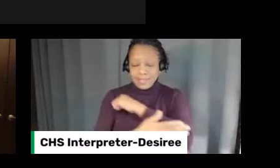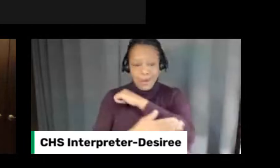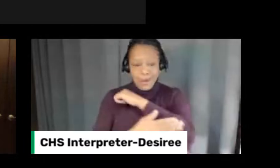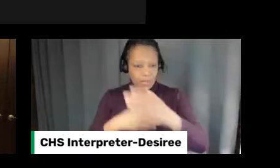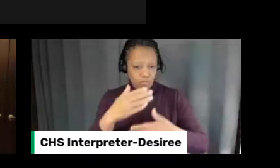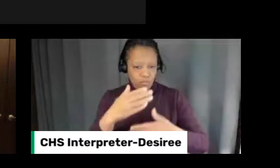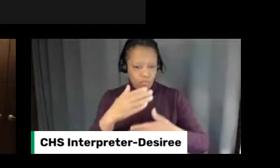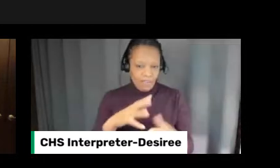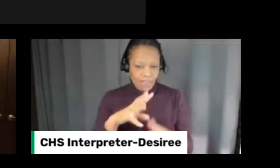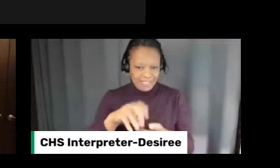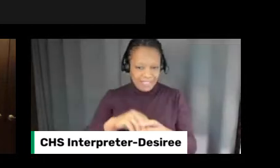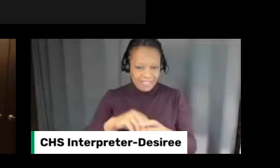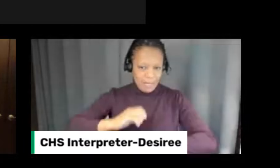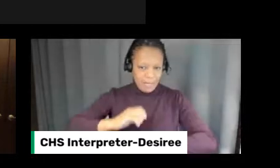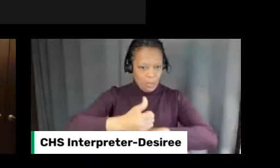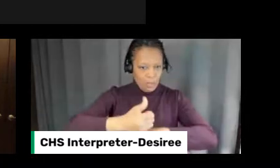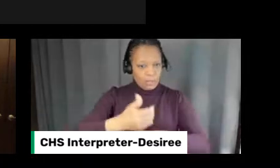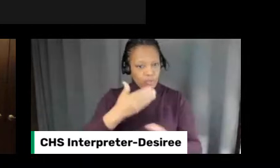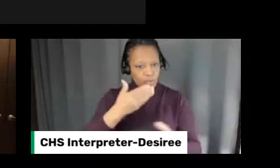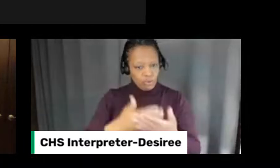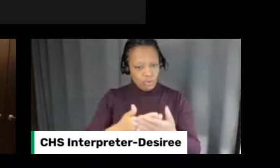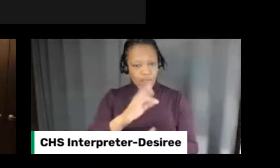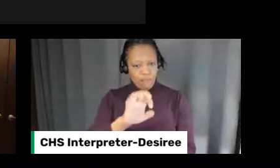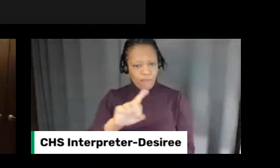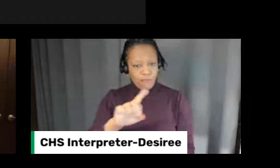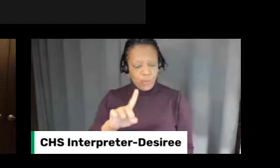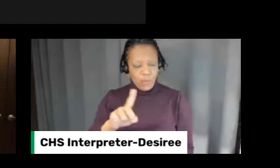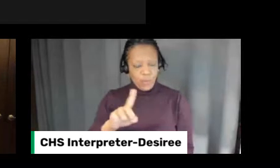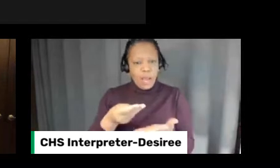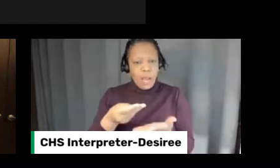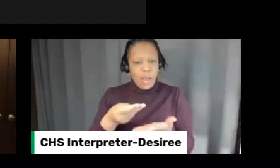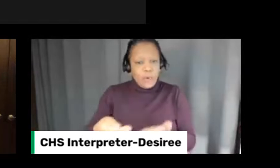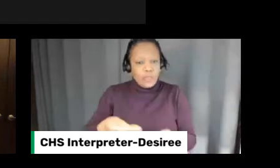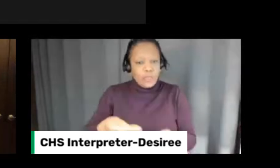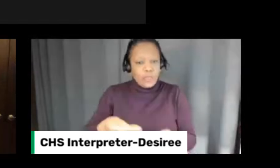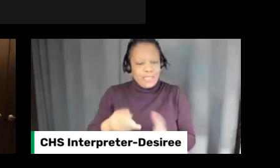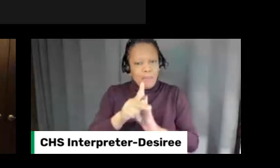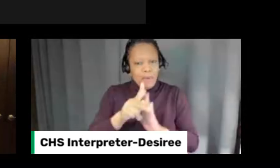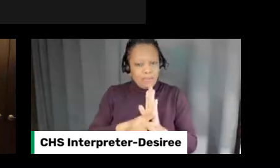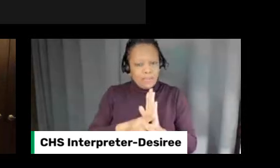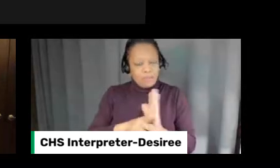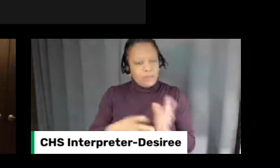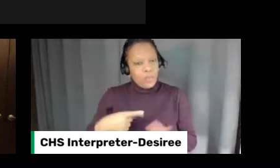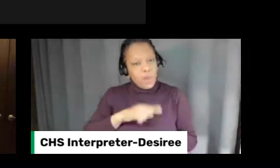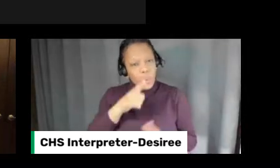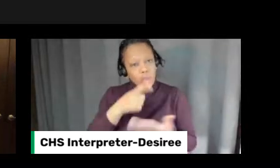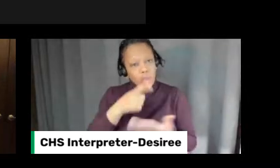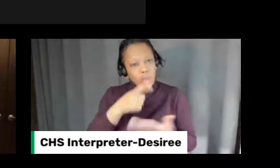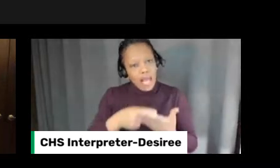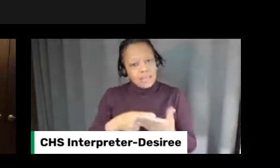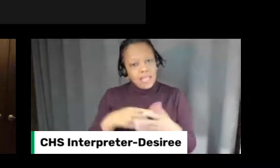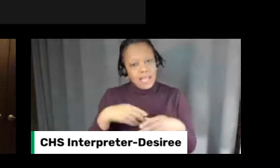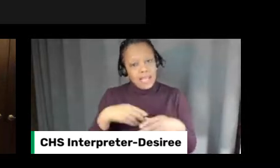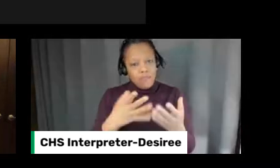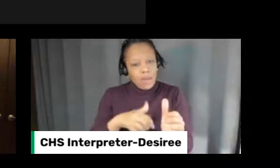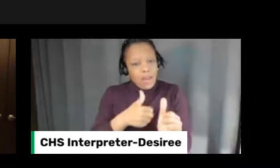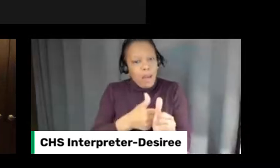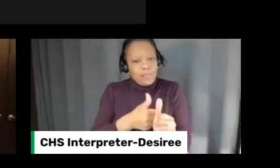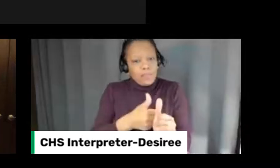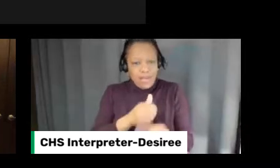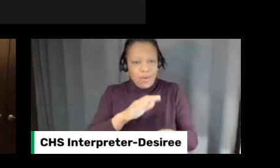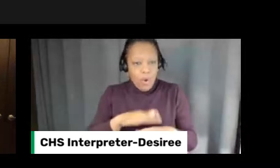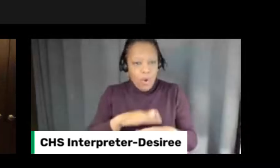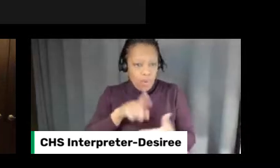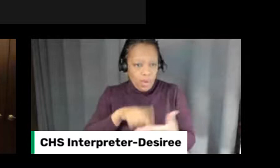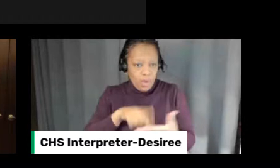the good food purchasing policy that we will talk about and give you an update on what we're doing with that. And also, we're looking